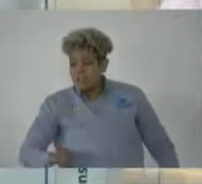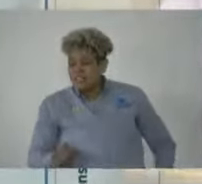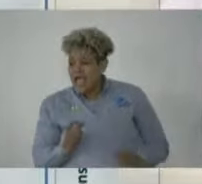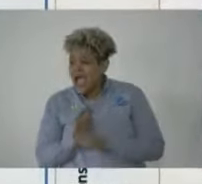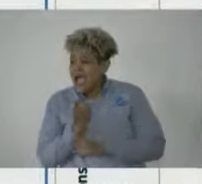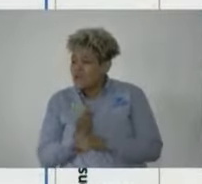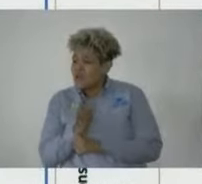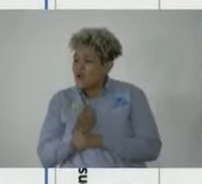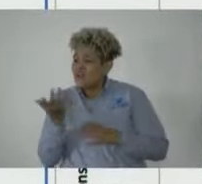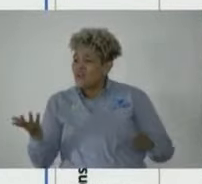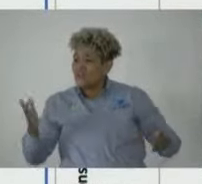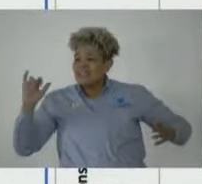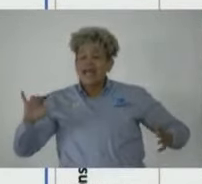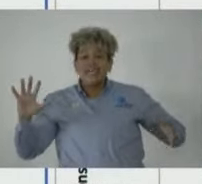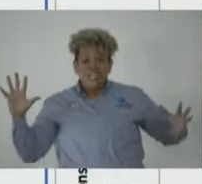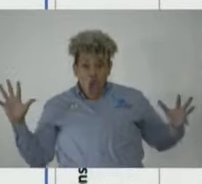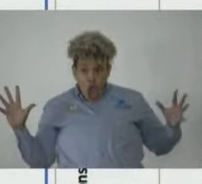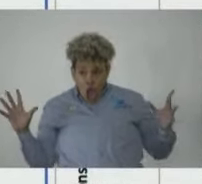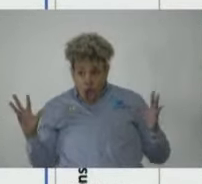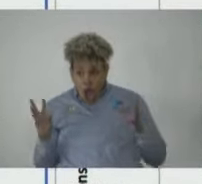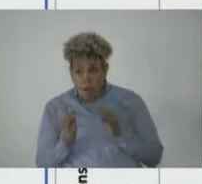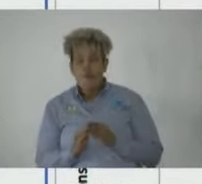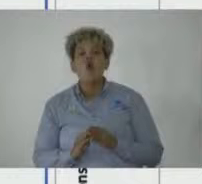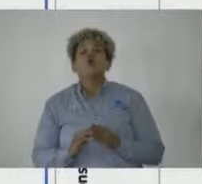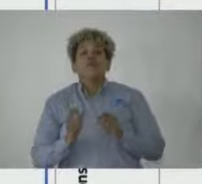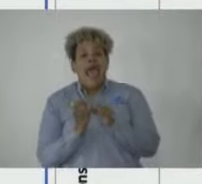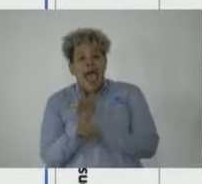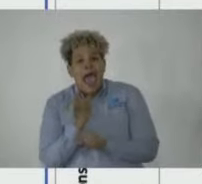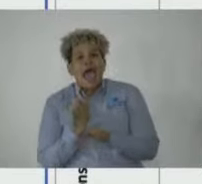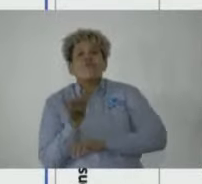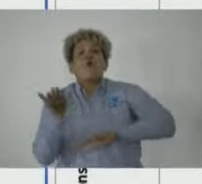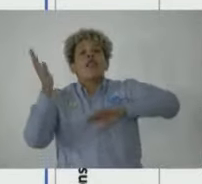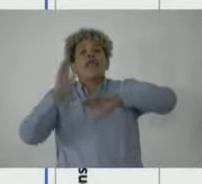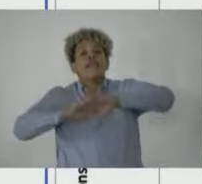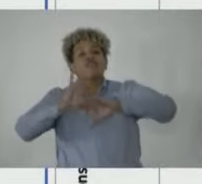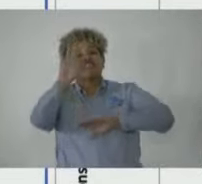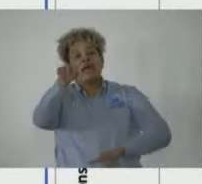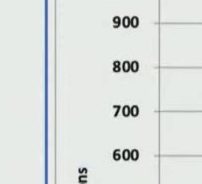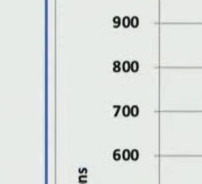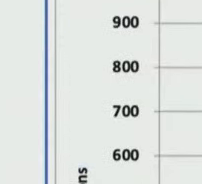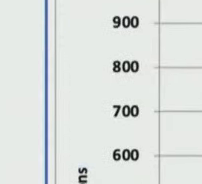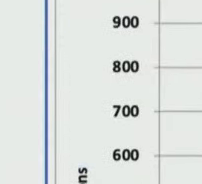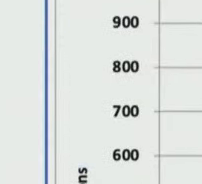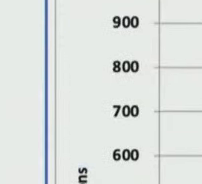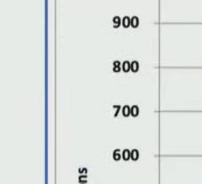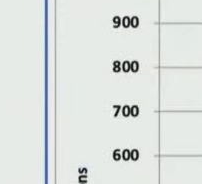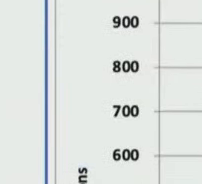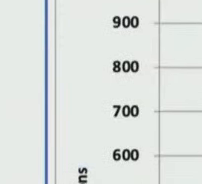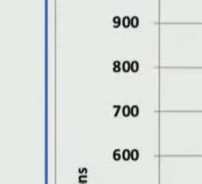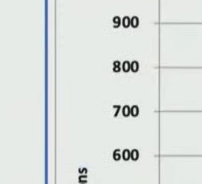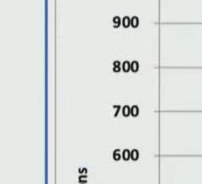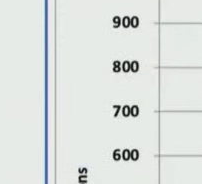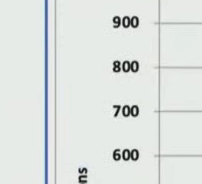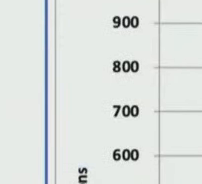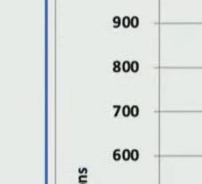annum. That's the compounded annual increase in tax revenues over the